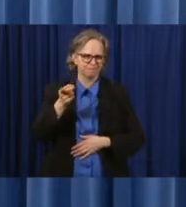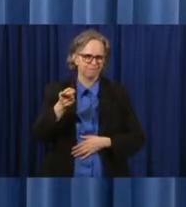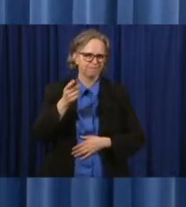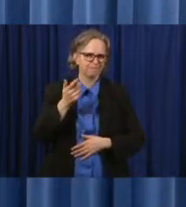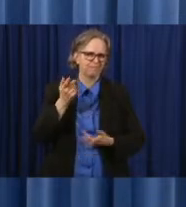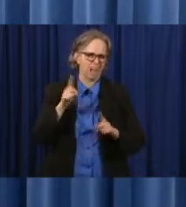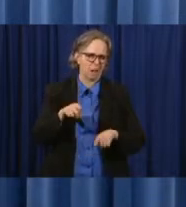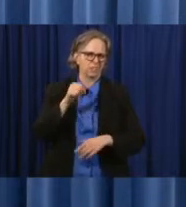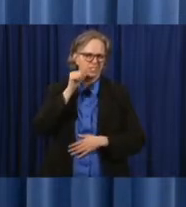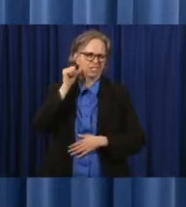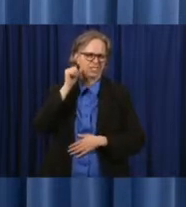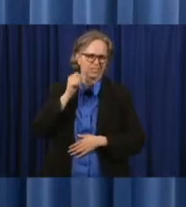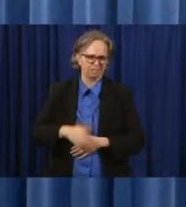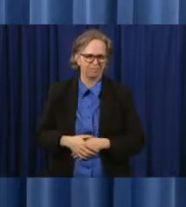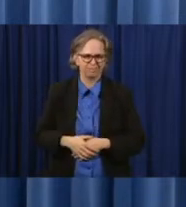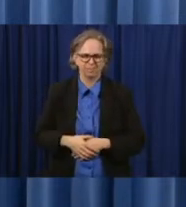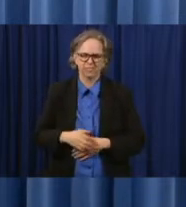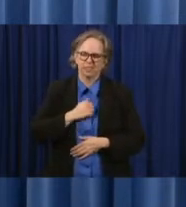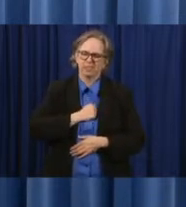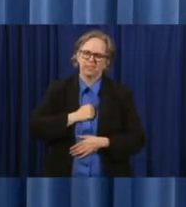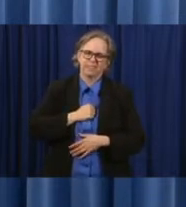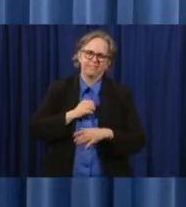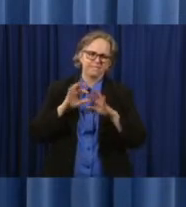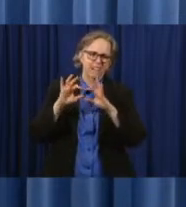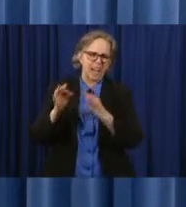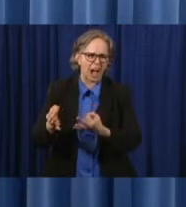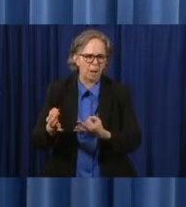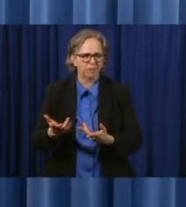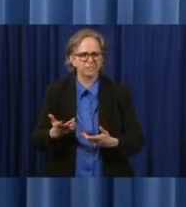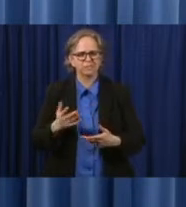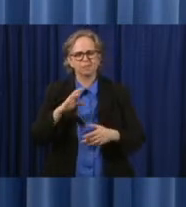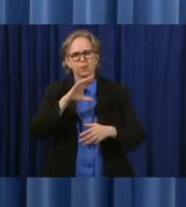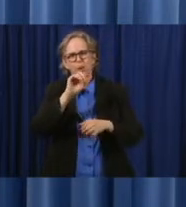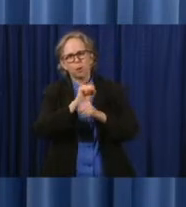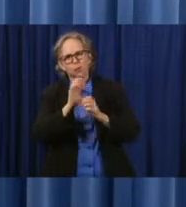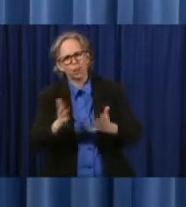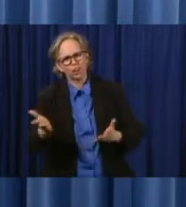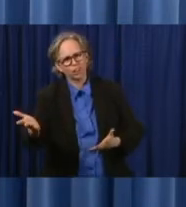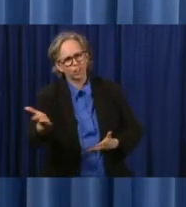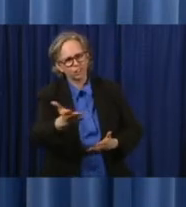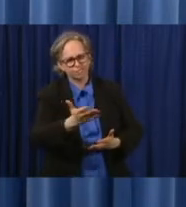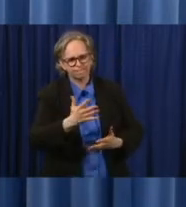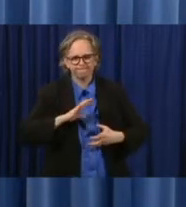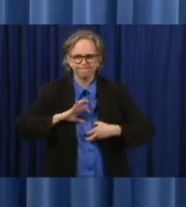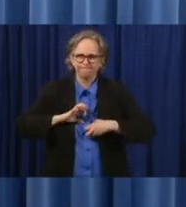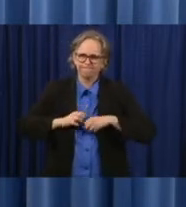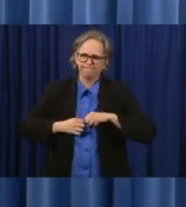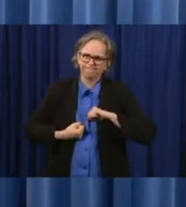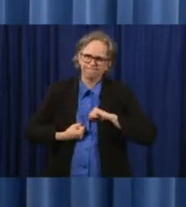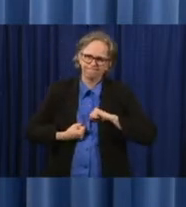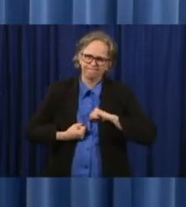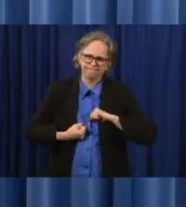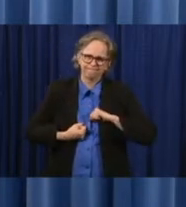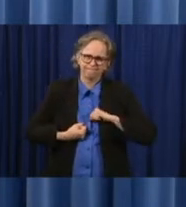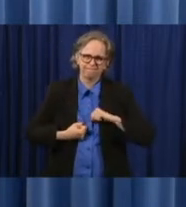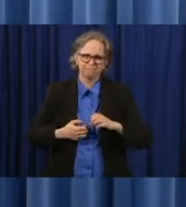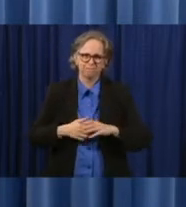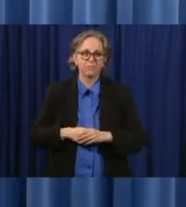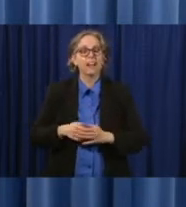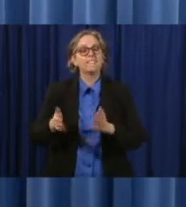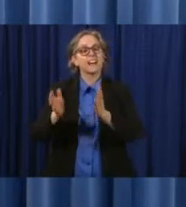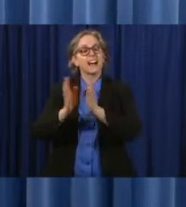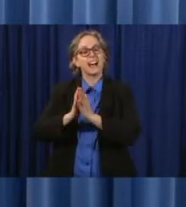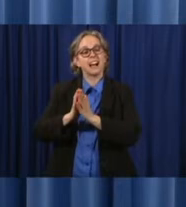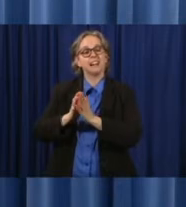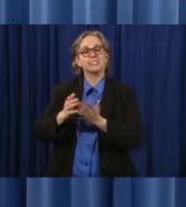his family and to his colleagues. I've asked DRC Director Annette